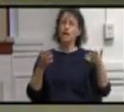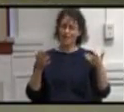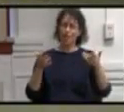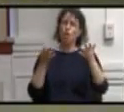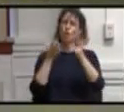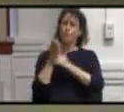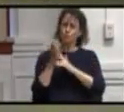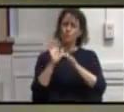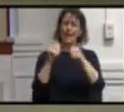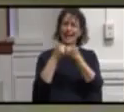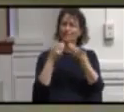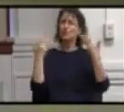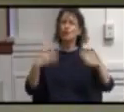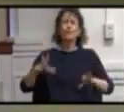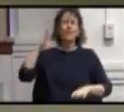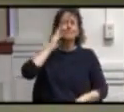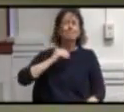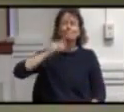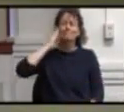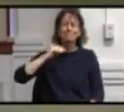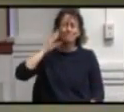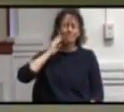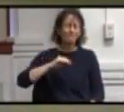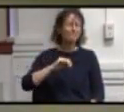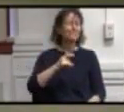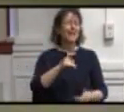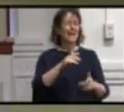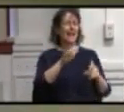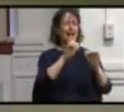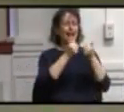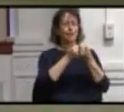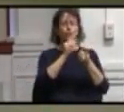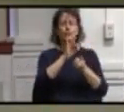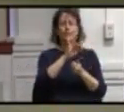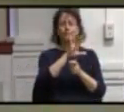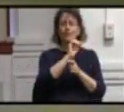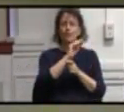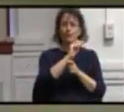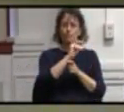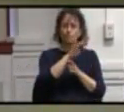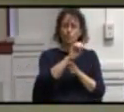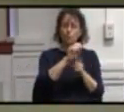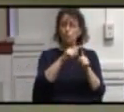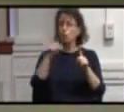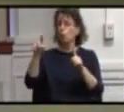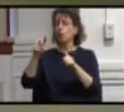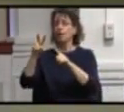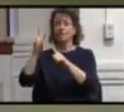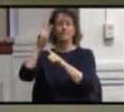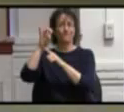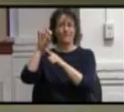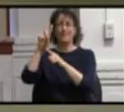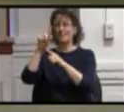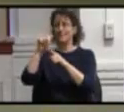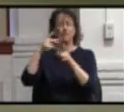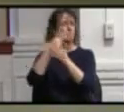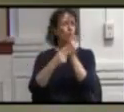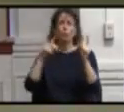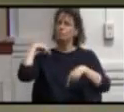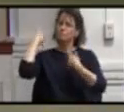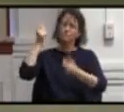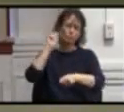it's the Agency of Commerce Community Development and the Vermont Economic Development Authority. And one of the reasons that